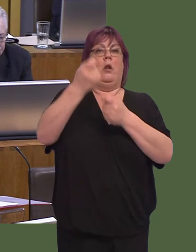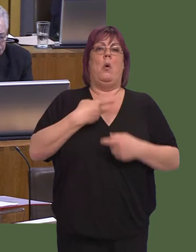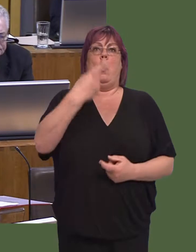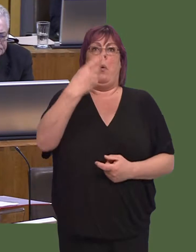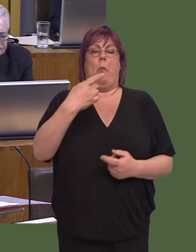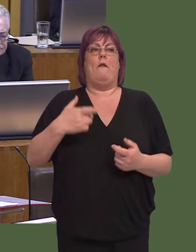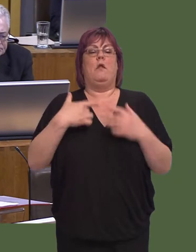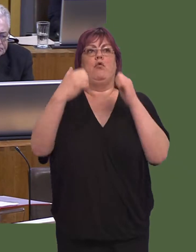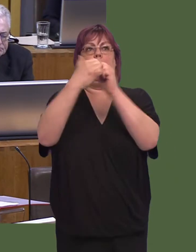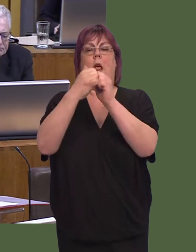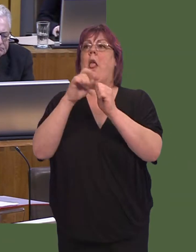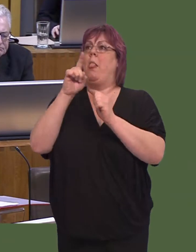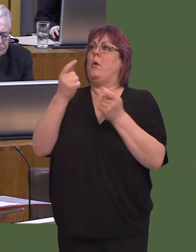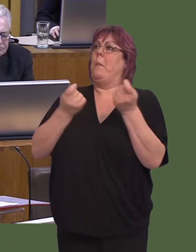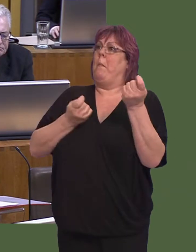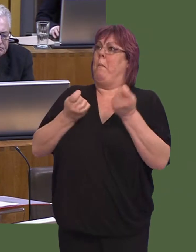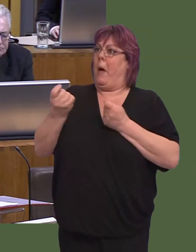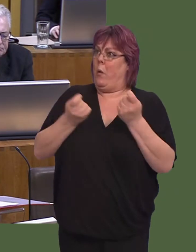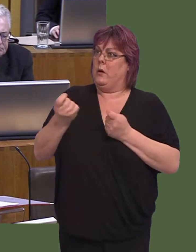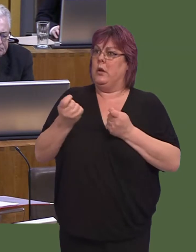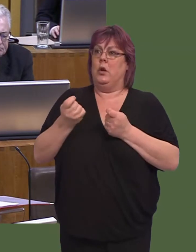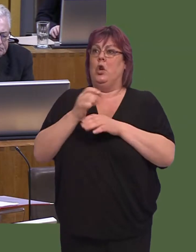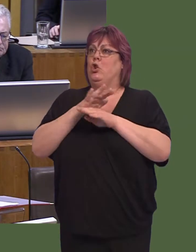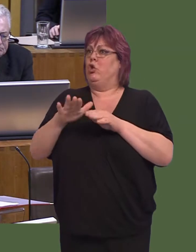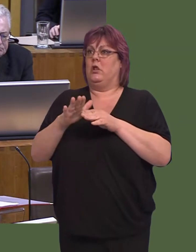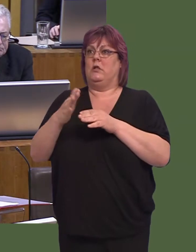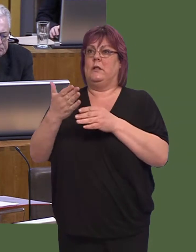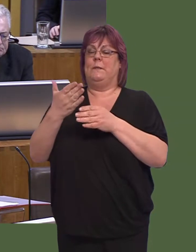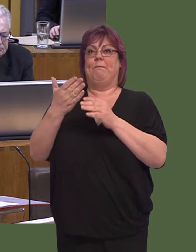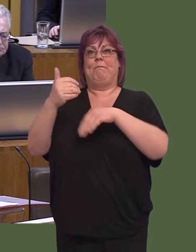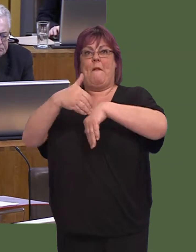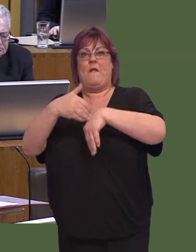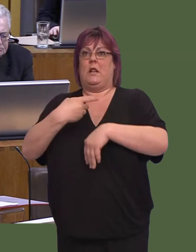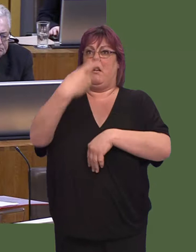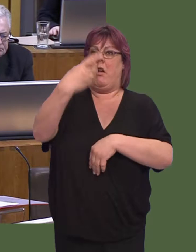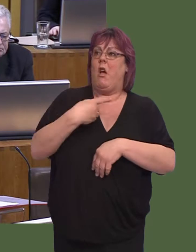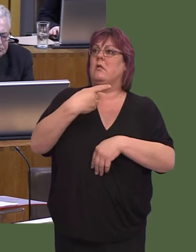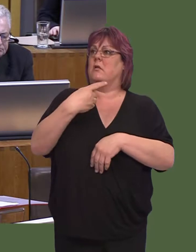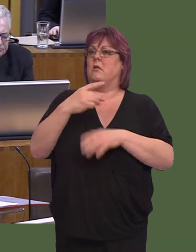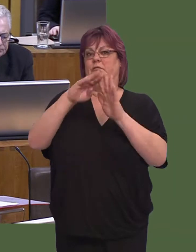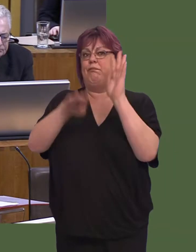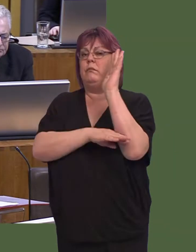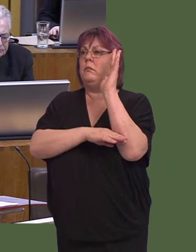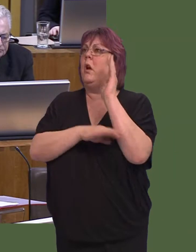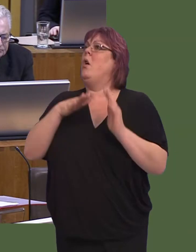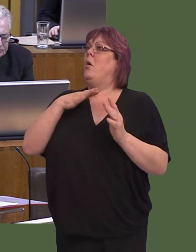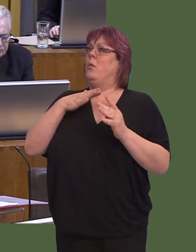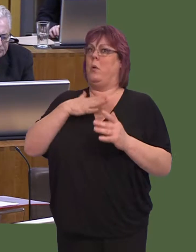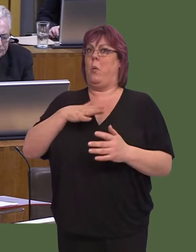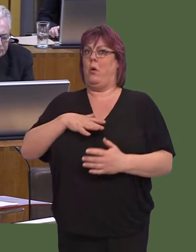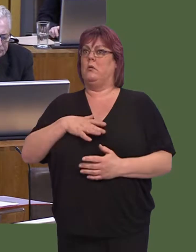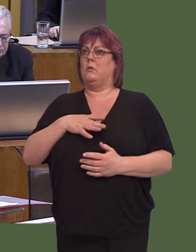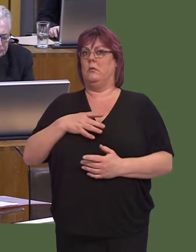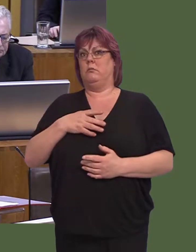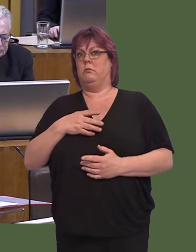should remain in the same place, and that those powers should be used in a way which is not of benefit to Scotland nor Wales. We would